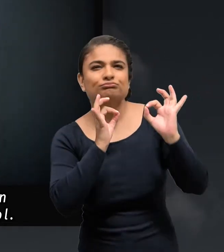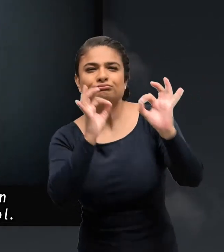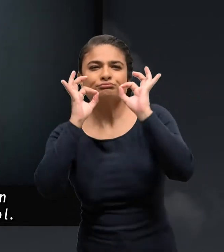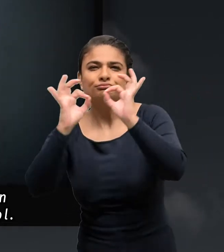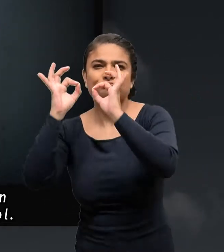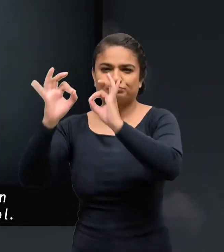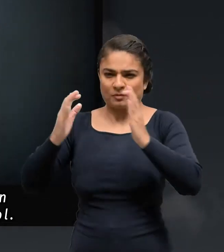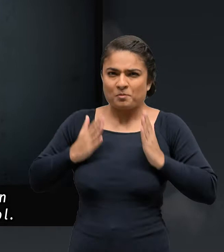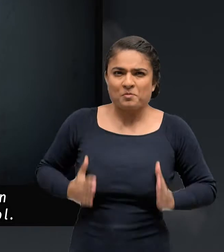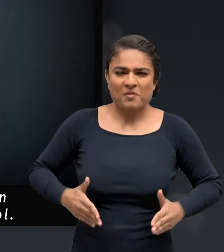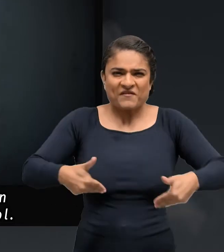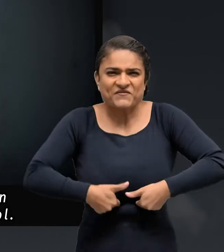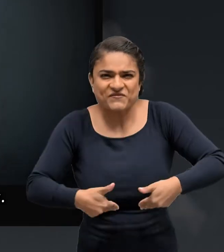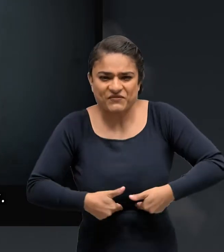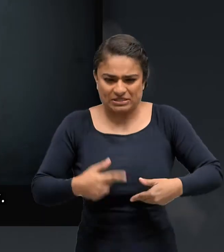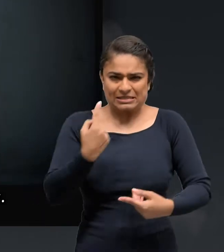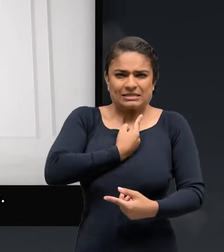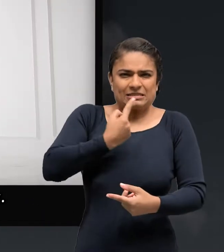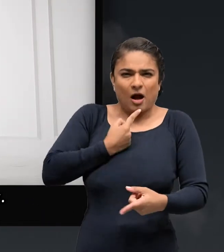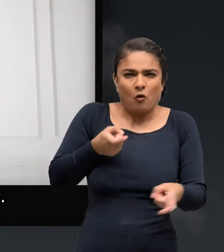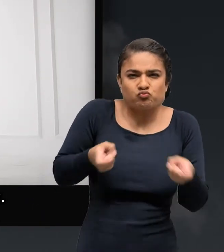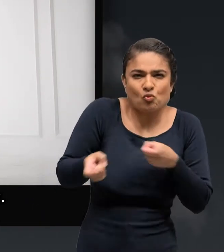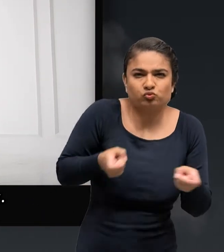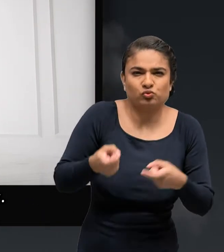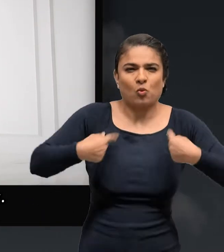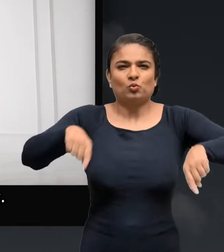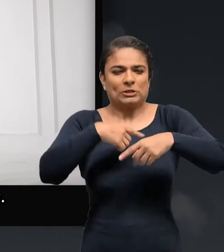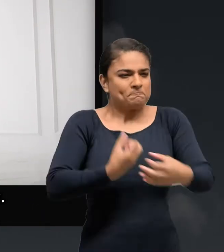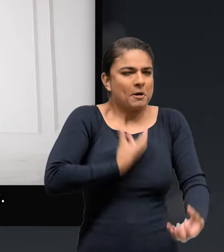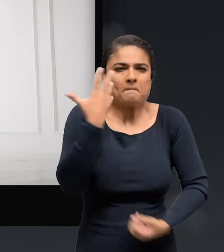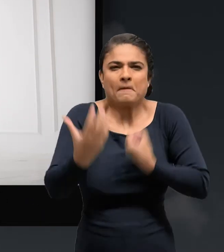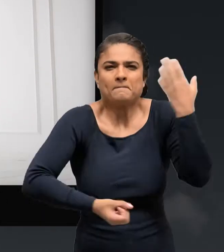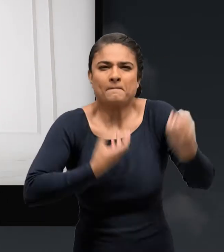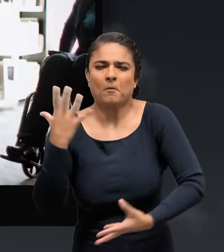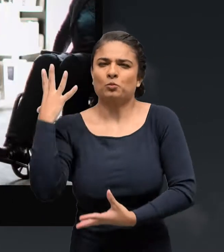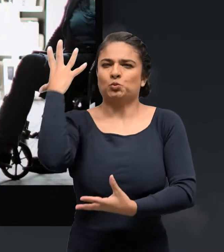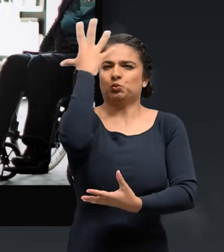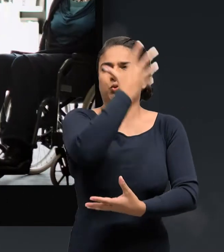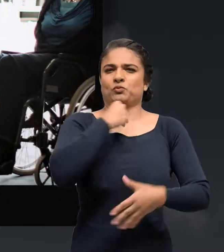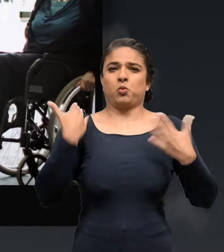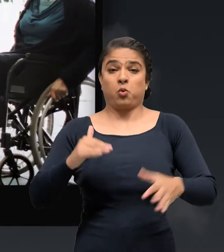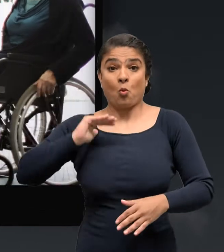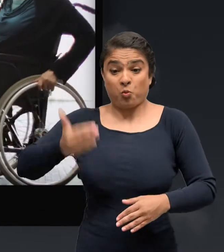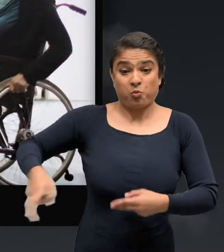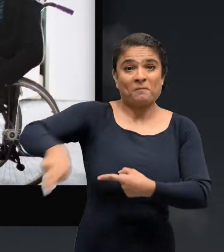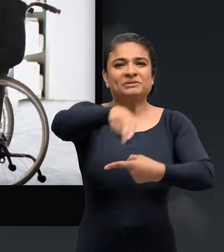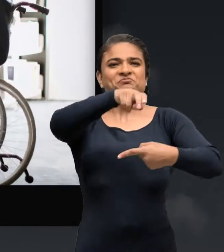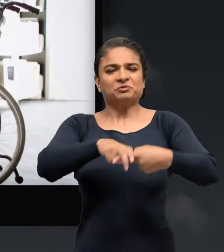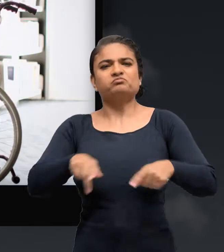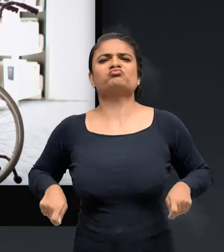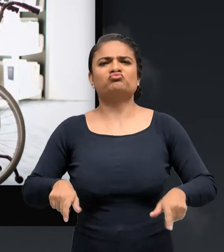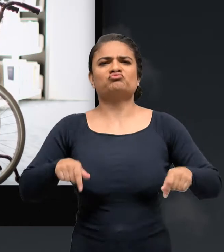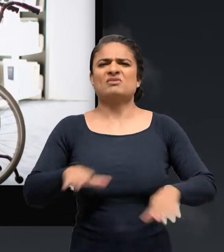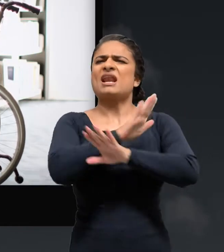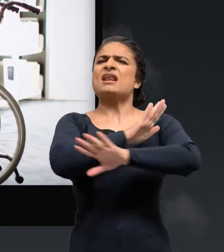continuum of fitness and bodily control, not to mention sensuality and beauty. But as a woman in a wheelchair, I'm neither expected